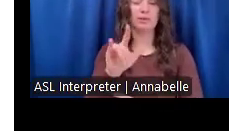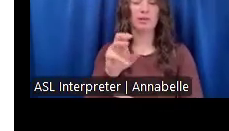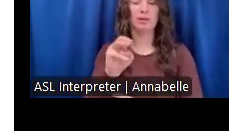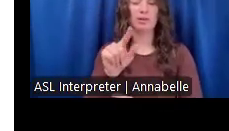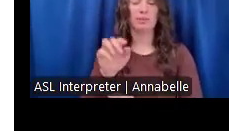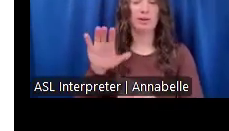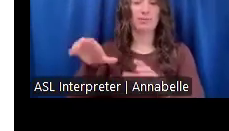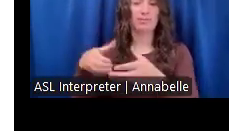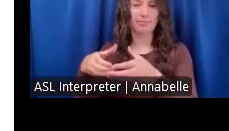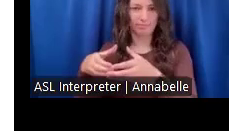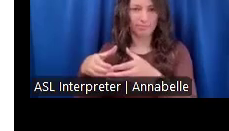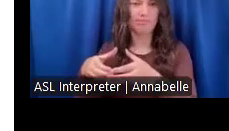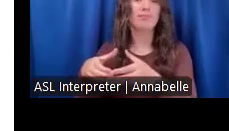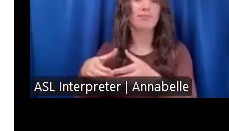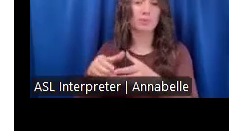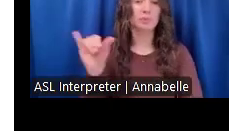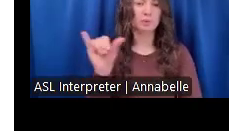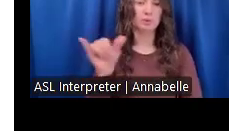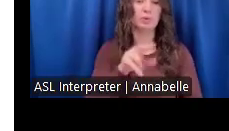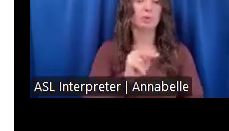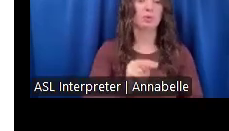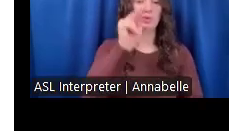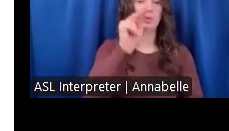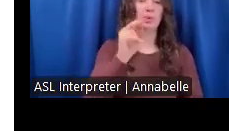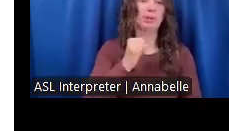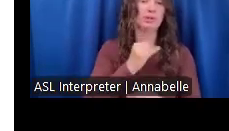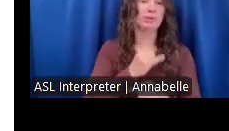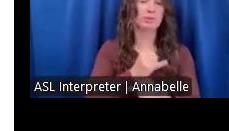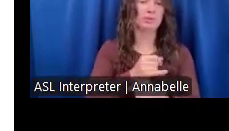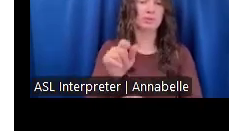Institute of Applied Climate Science has been huge in helping us